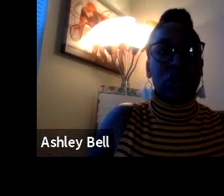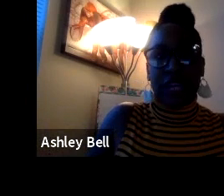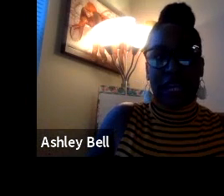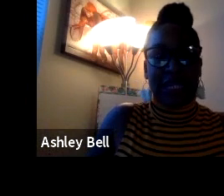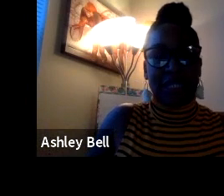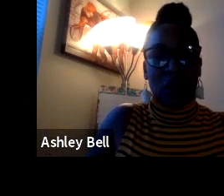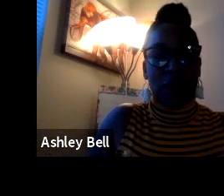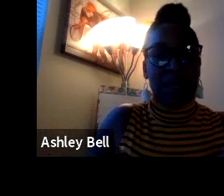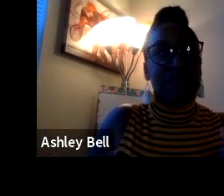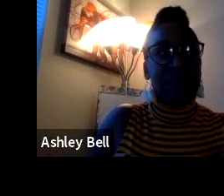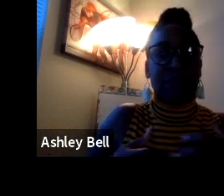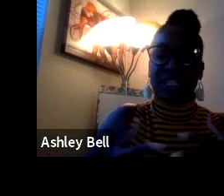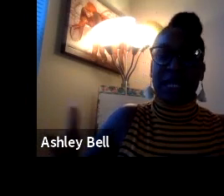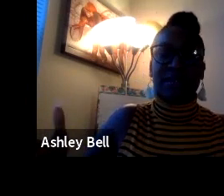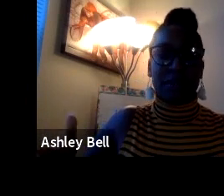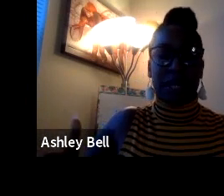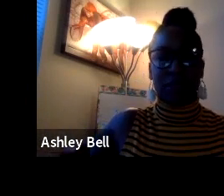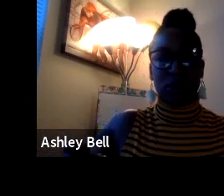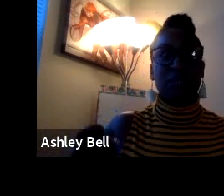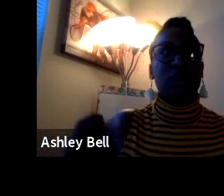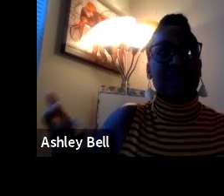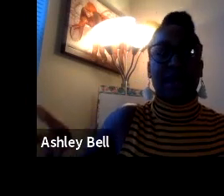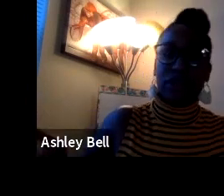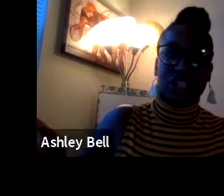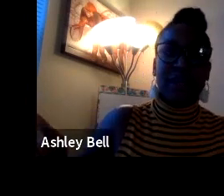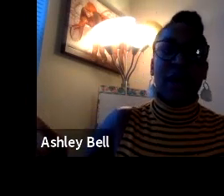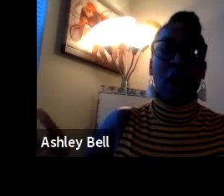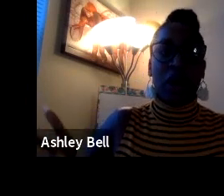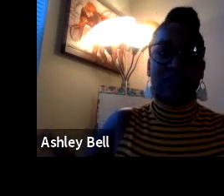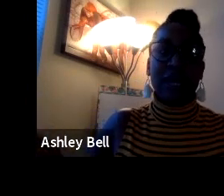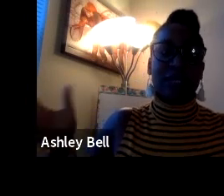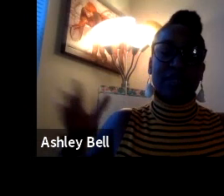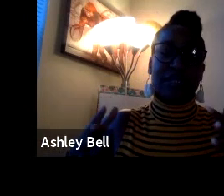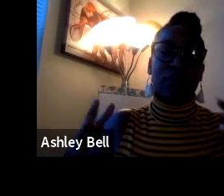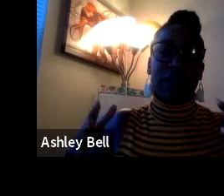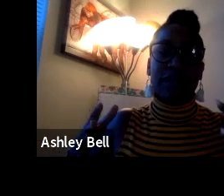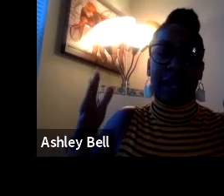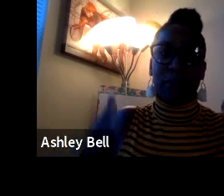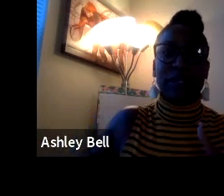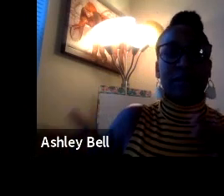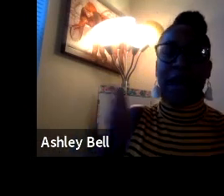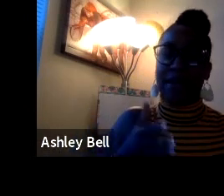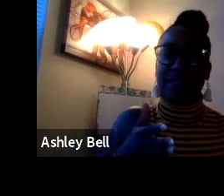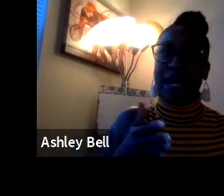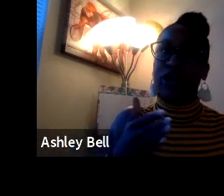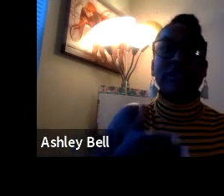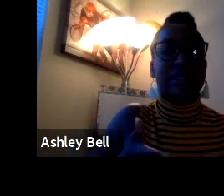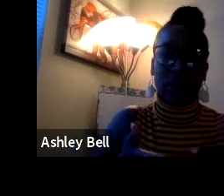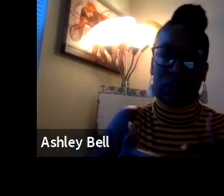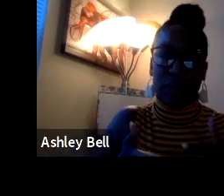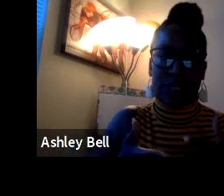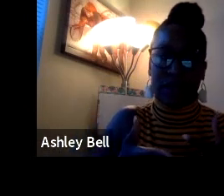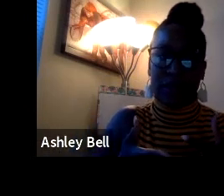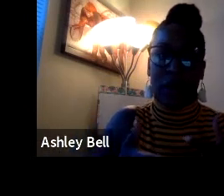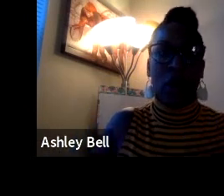and learning. And so giving them the space to be able to express that energy often helps them to self-regulate and brings them back into that green